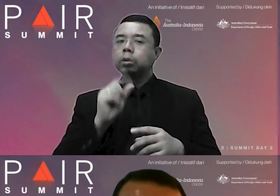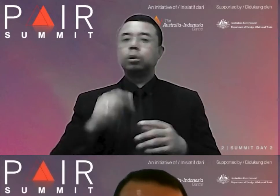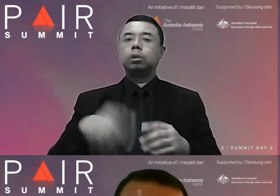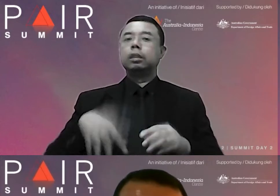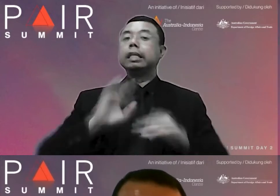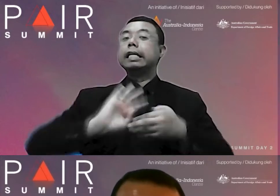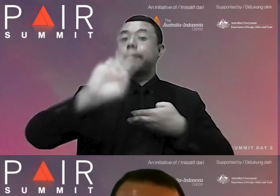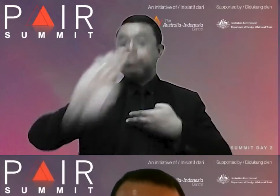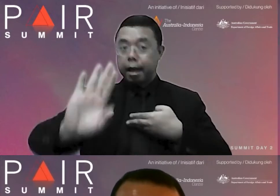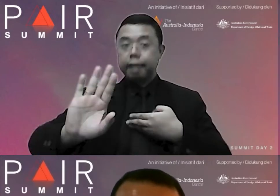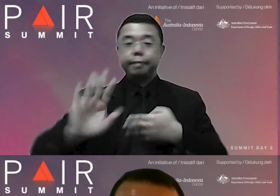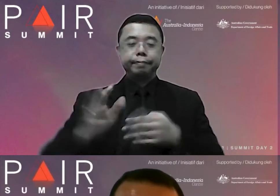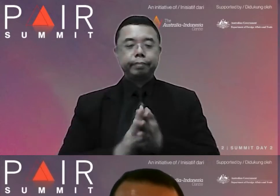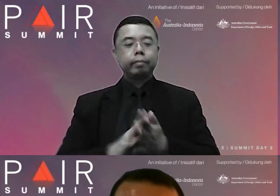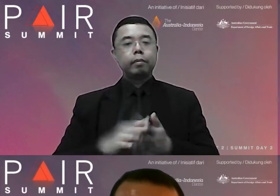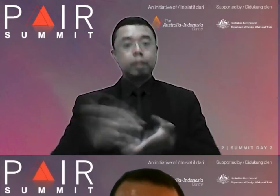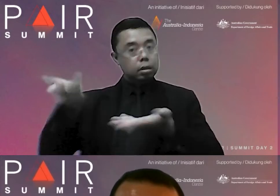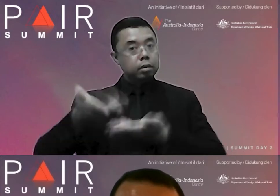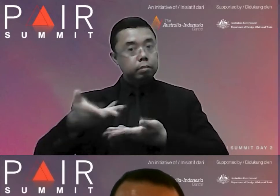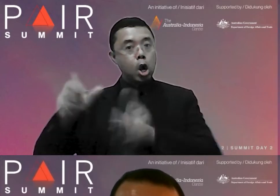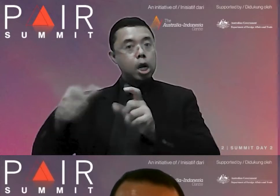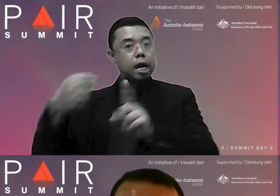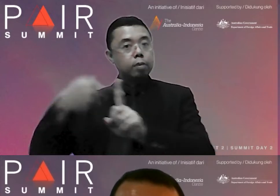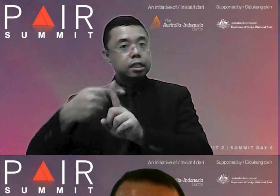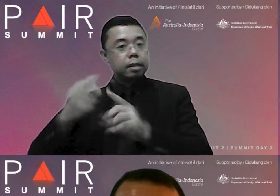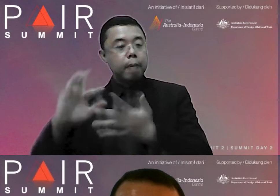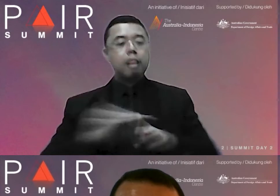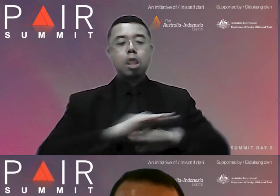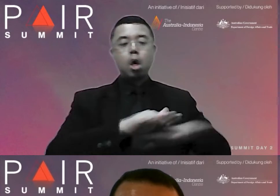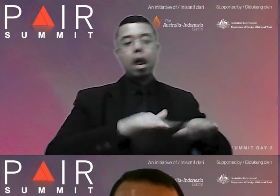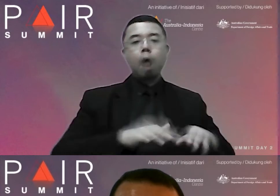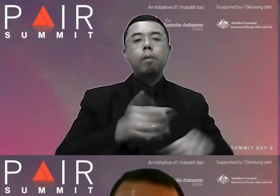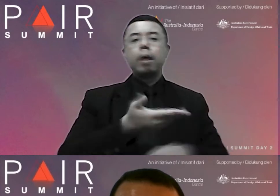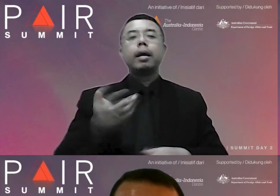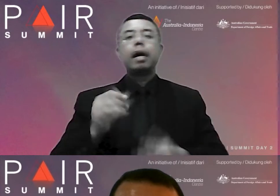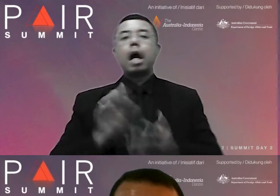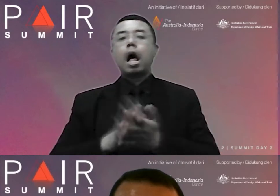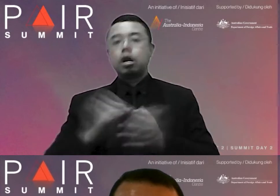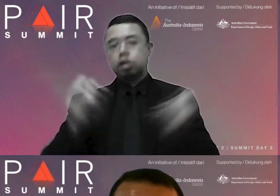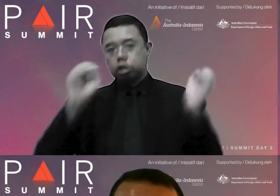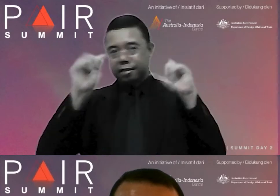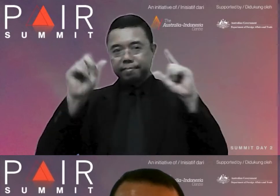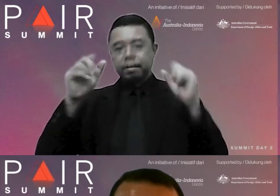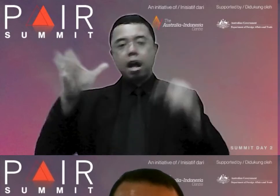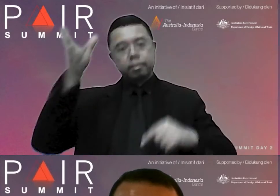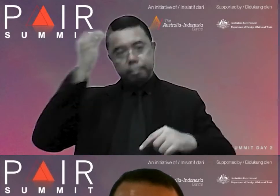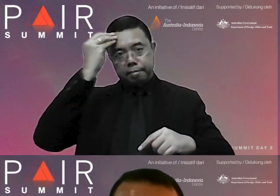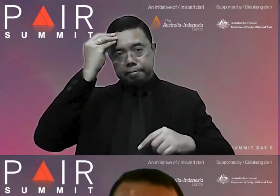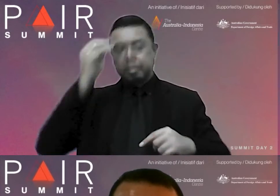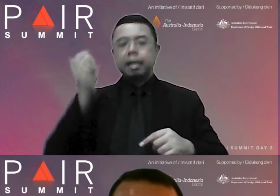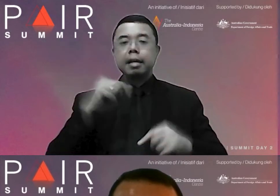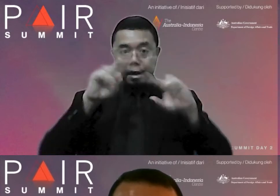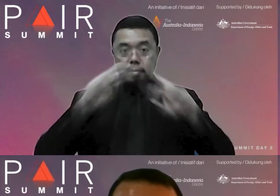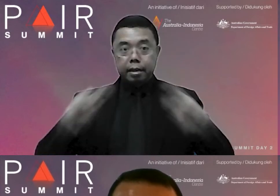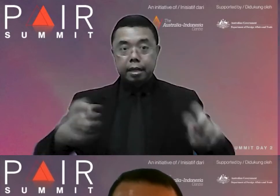different contexts. And so what we tried to explore in our project was how the behavioural models, so we